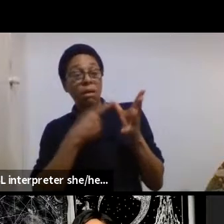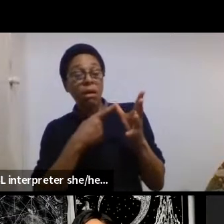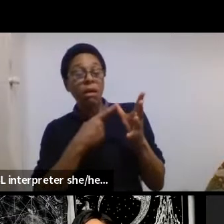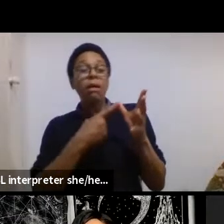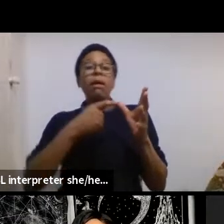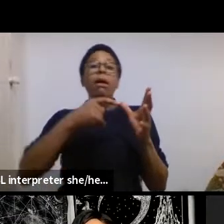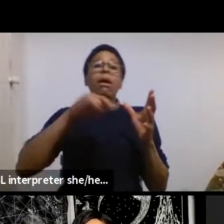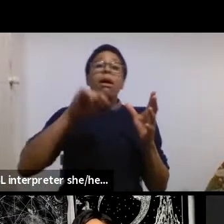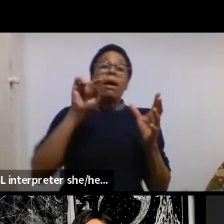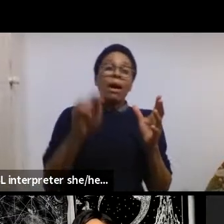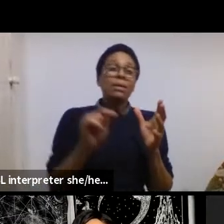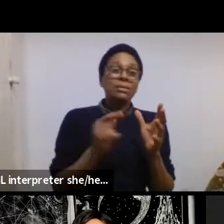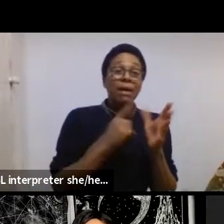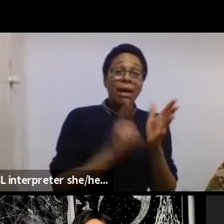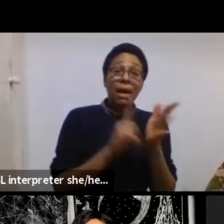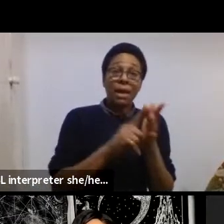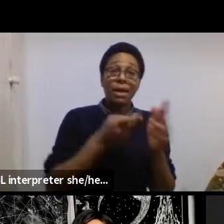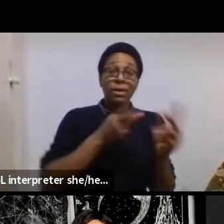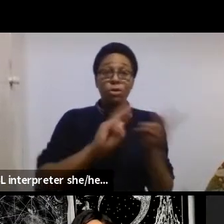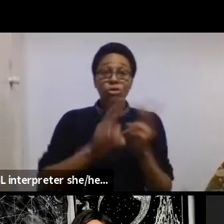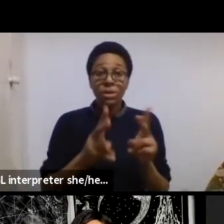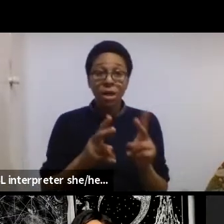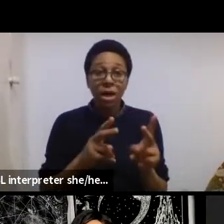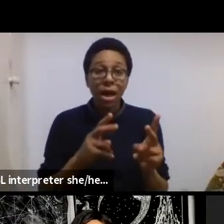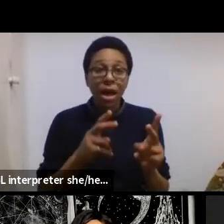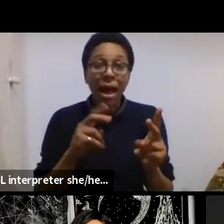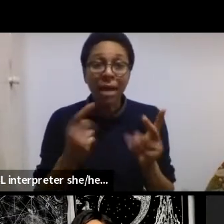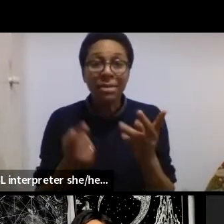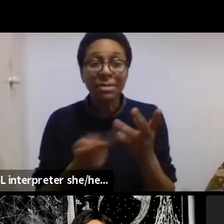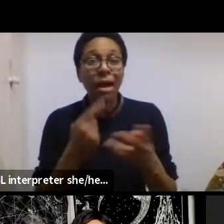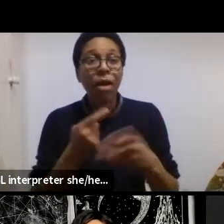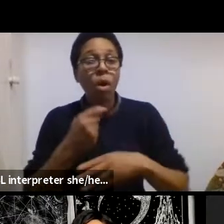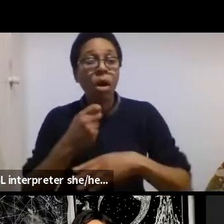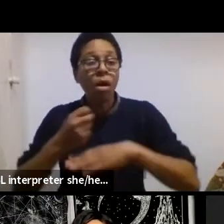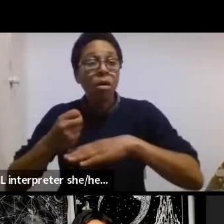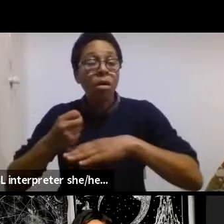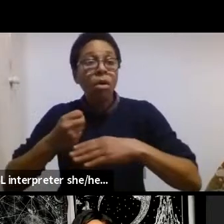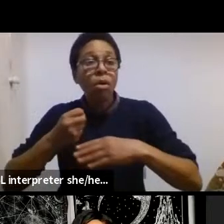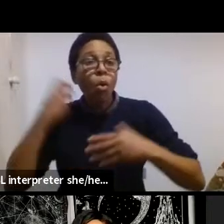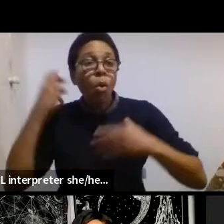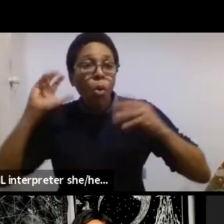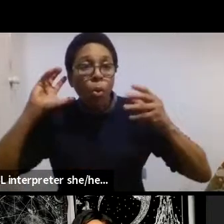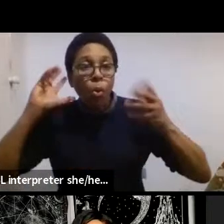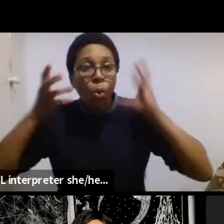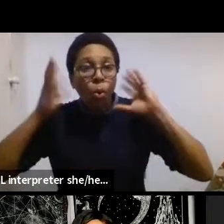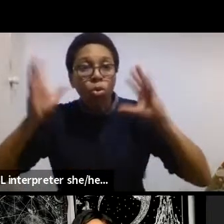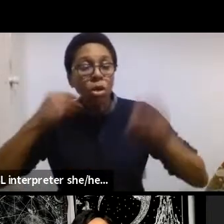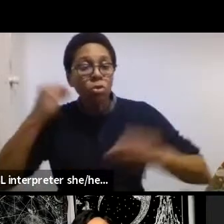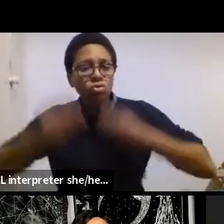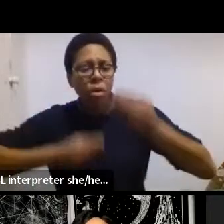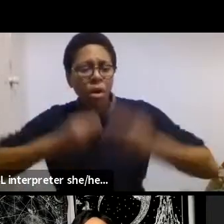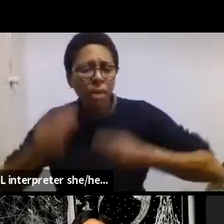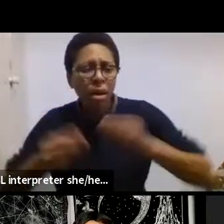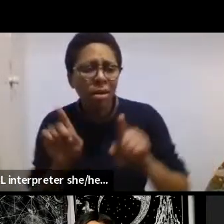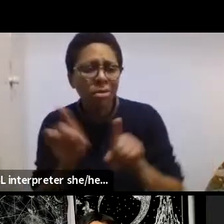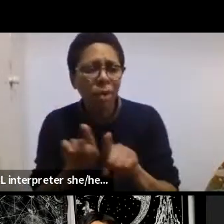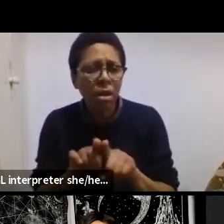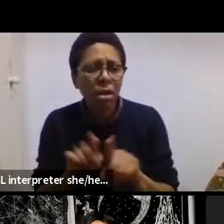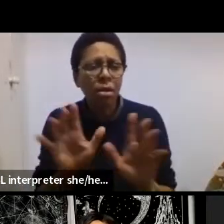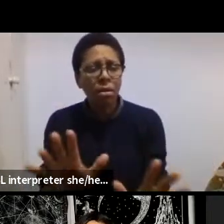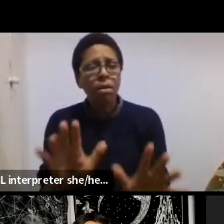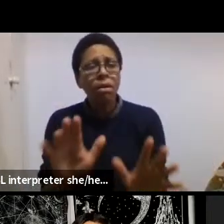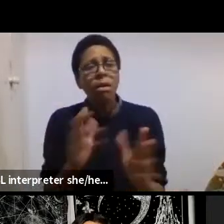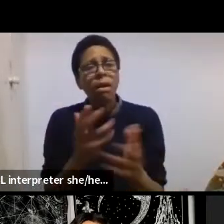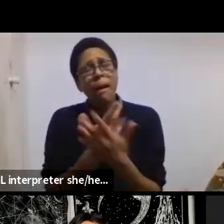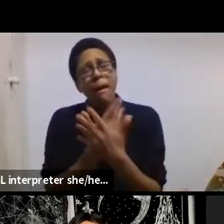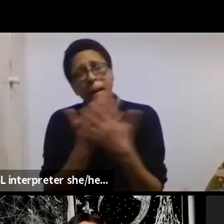to everybody who's tuned into this evening. And absolutely happy Ace Week to everyone. And many thanks, of course,